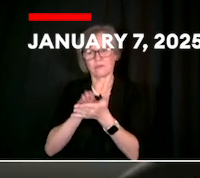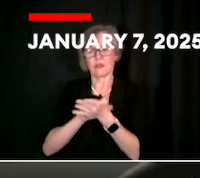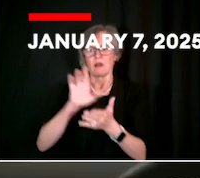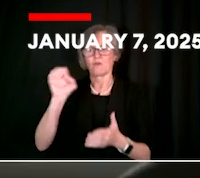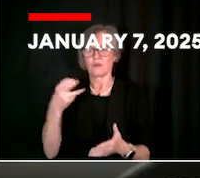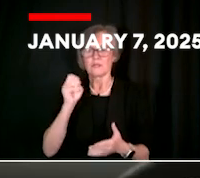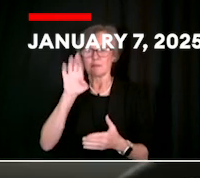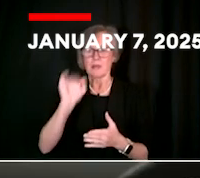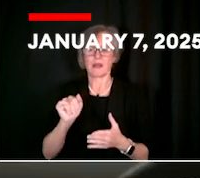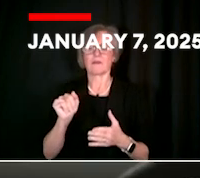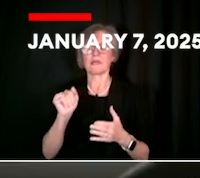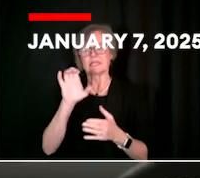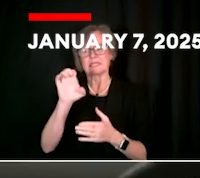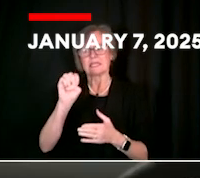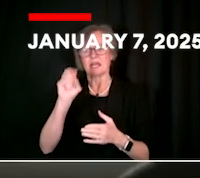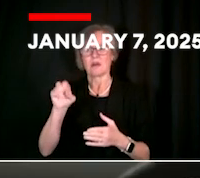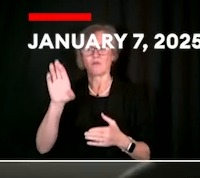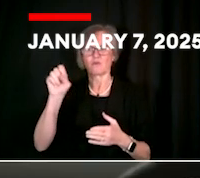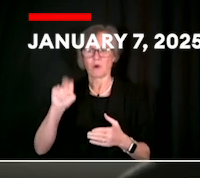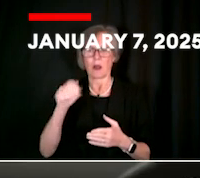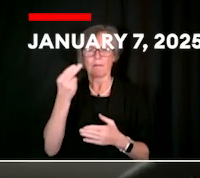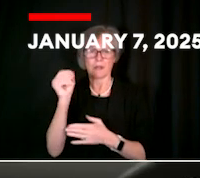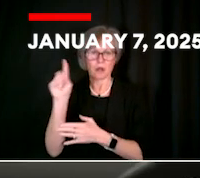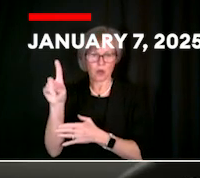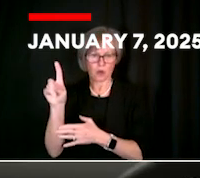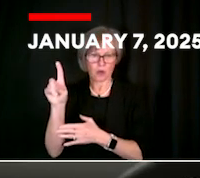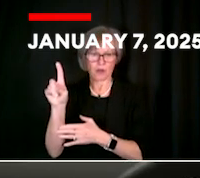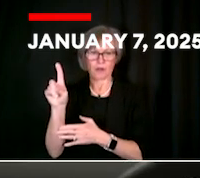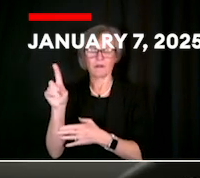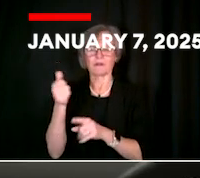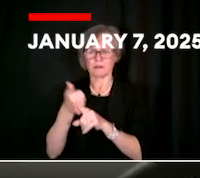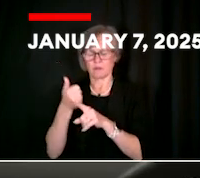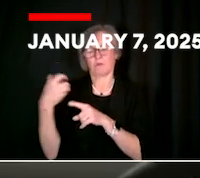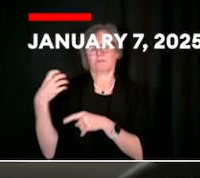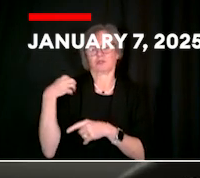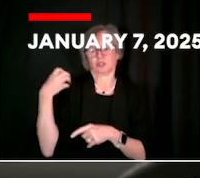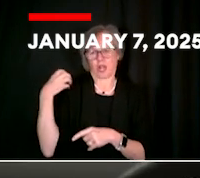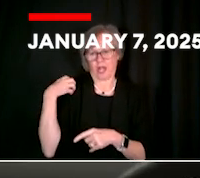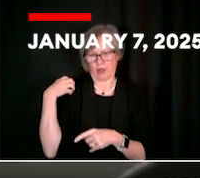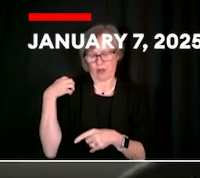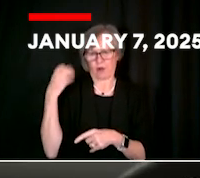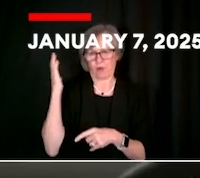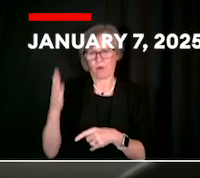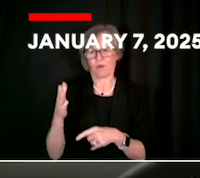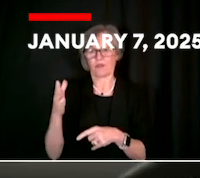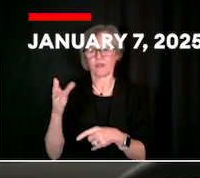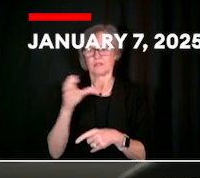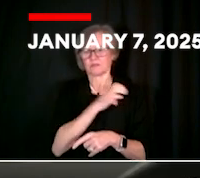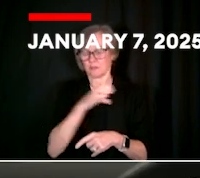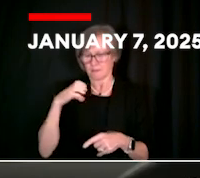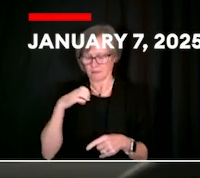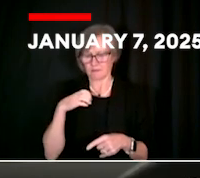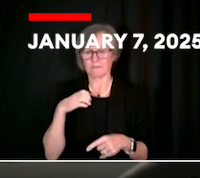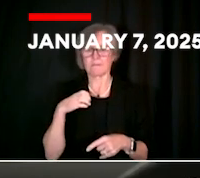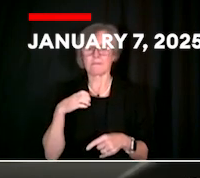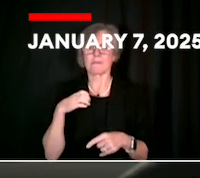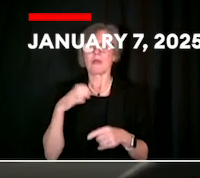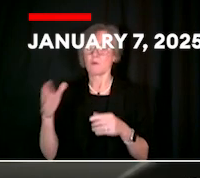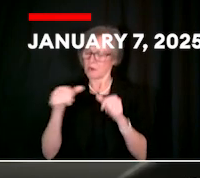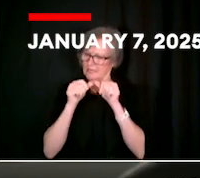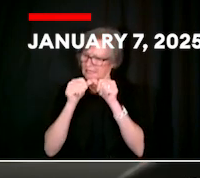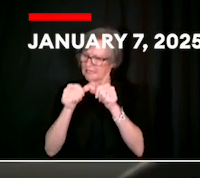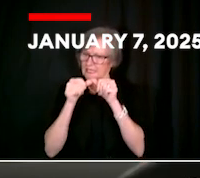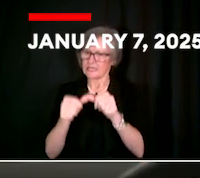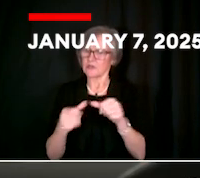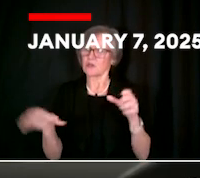Hood, who's going to be the chair of this Charter Commission. And we're going to continue to do